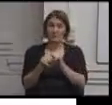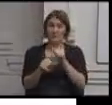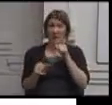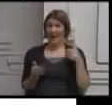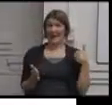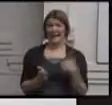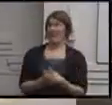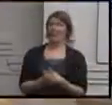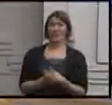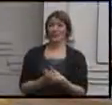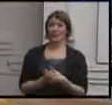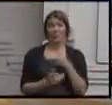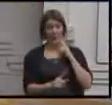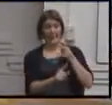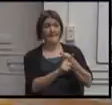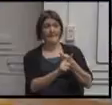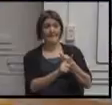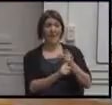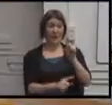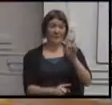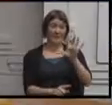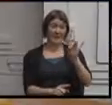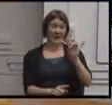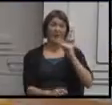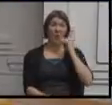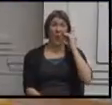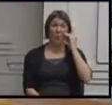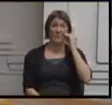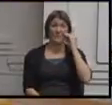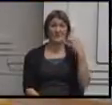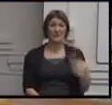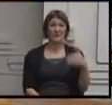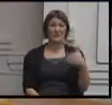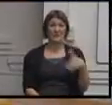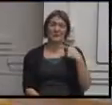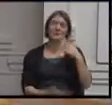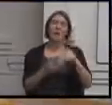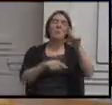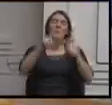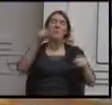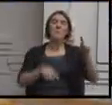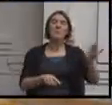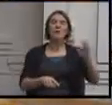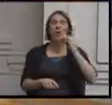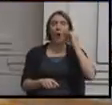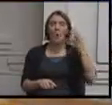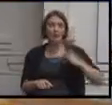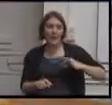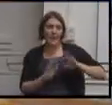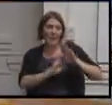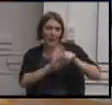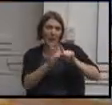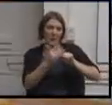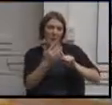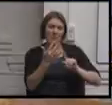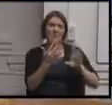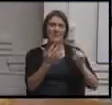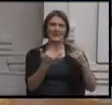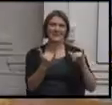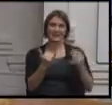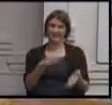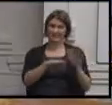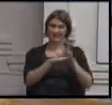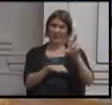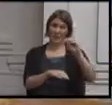the onset. Everybody's rates are going to be just a little bit different because their credit histories are going to be different and so